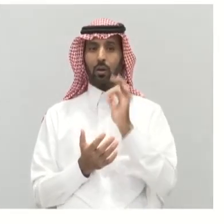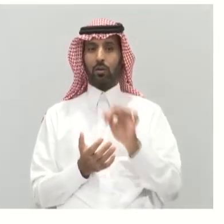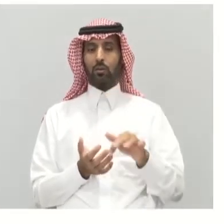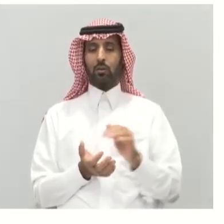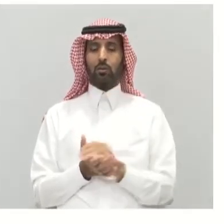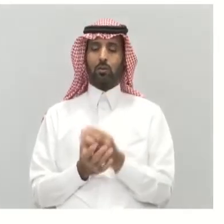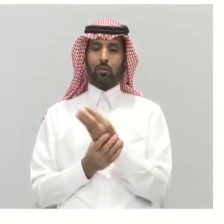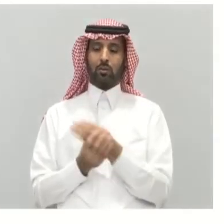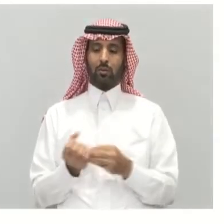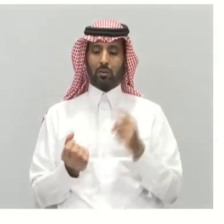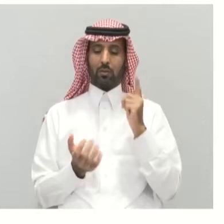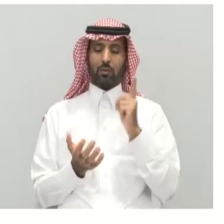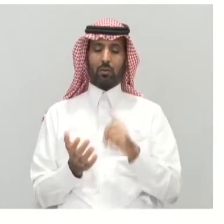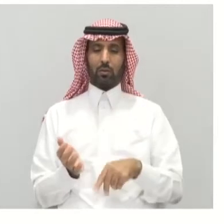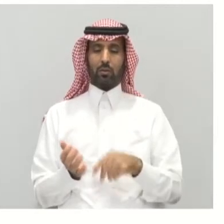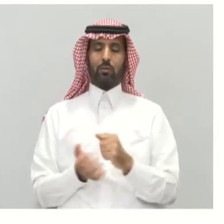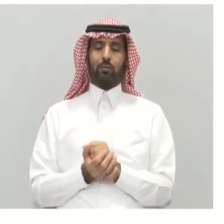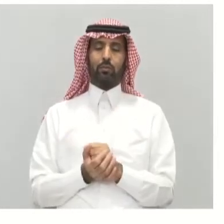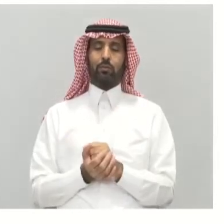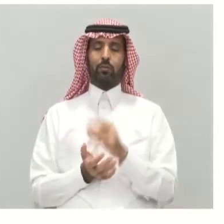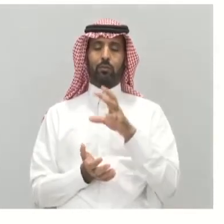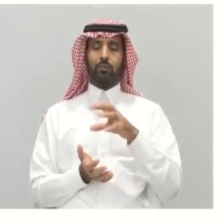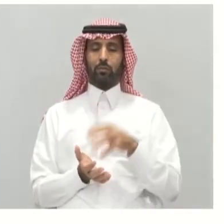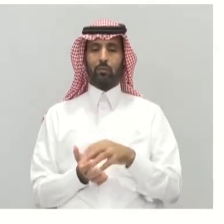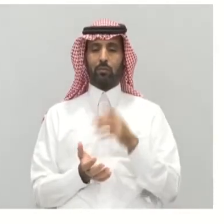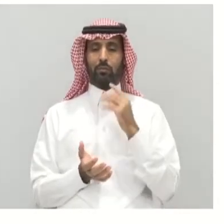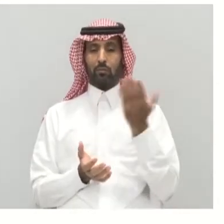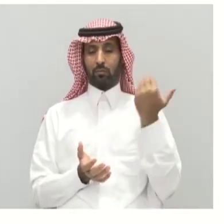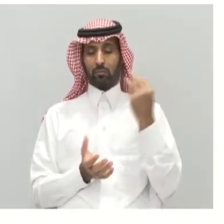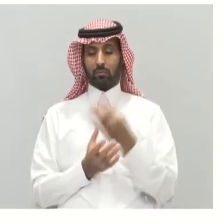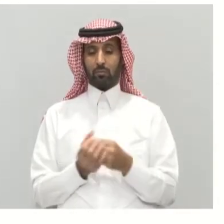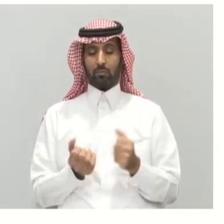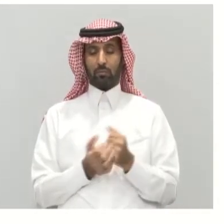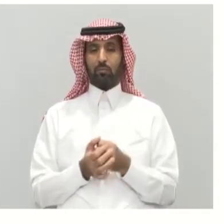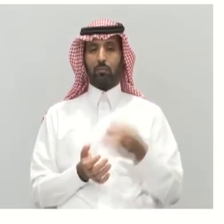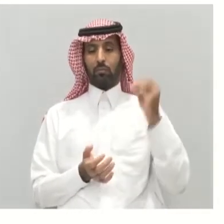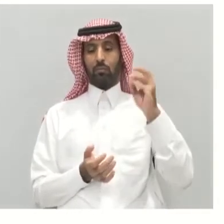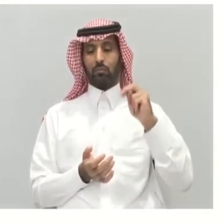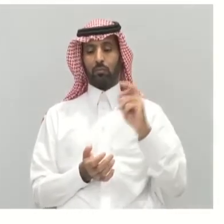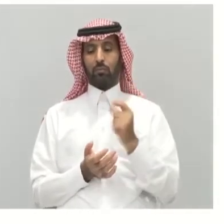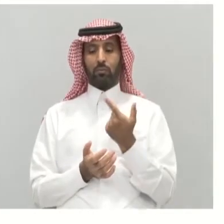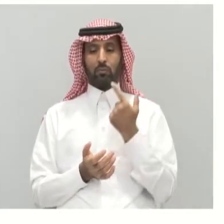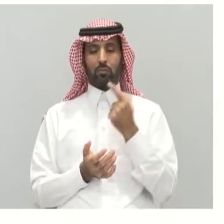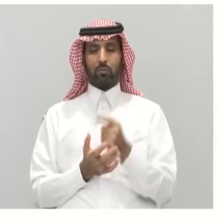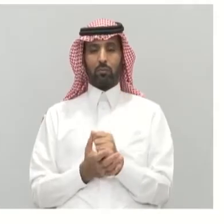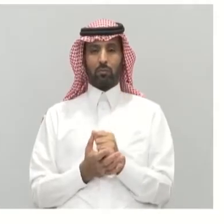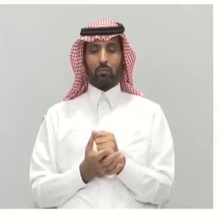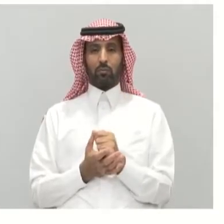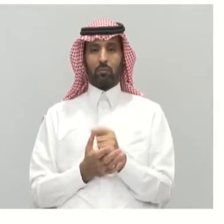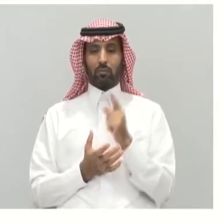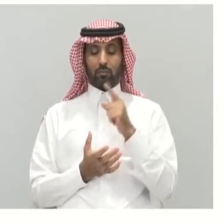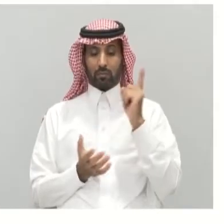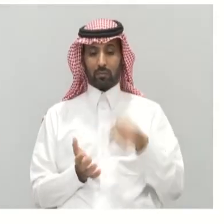your birth year, okay? And you can say, I was born, and we have on. On is